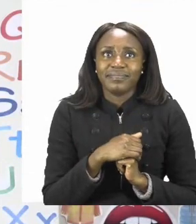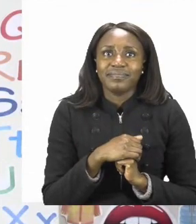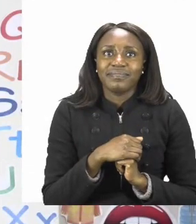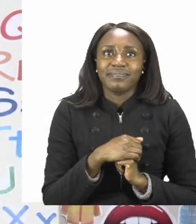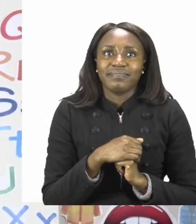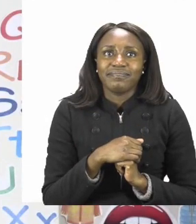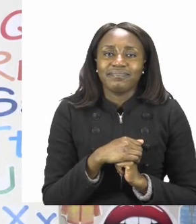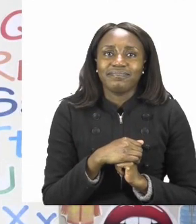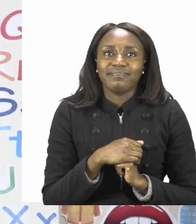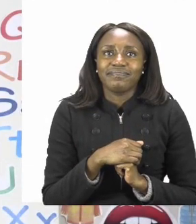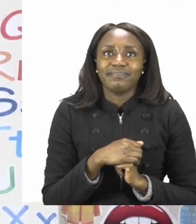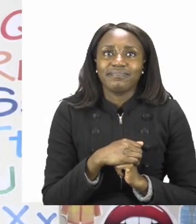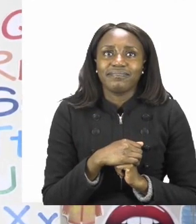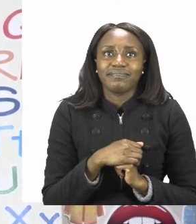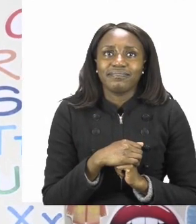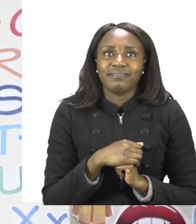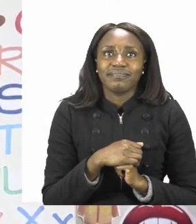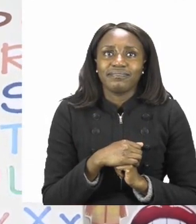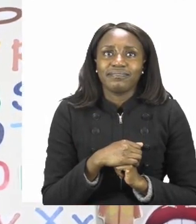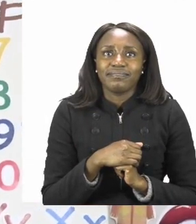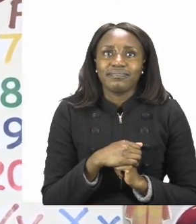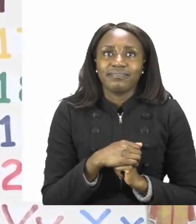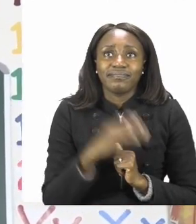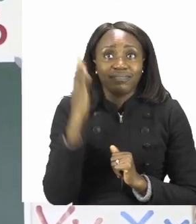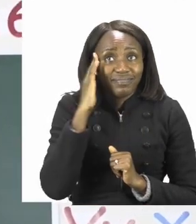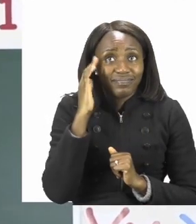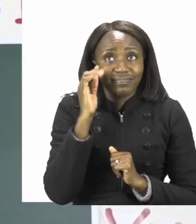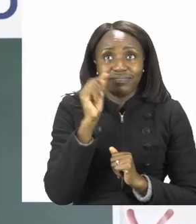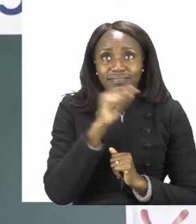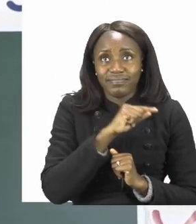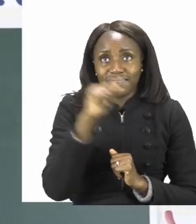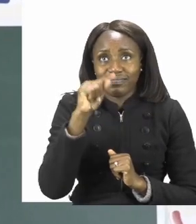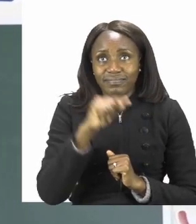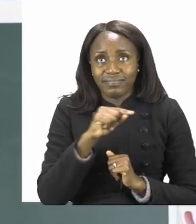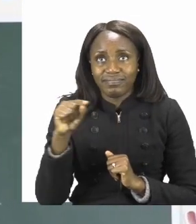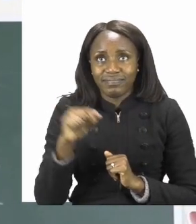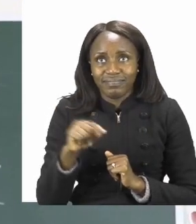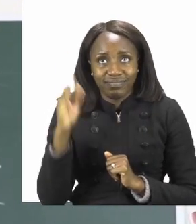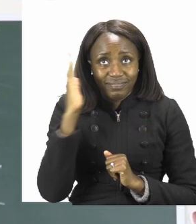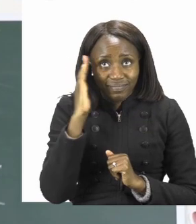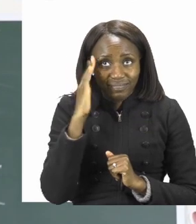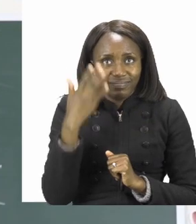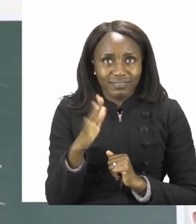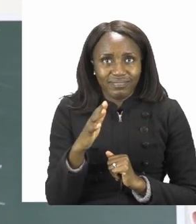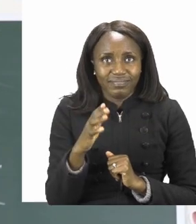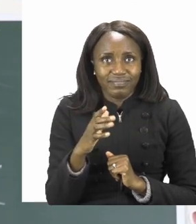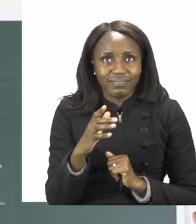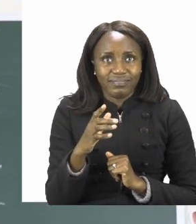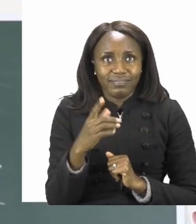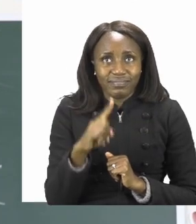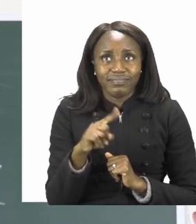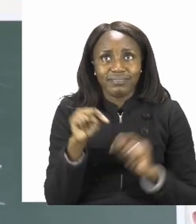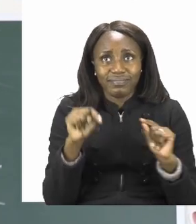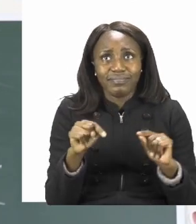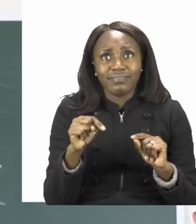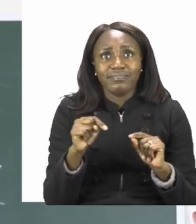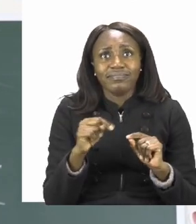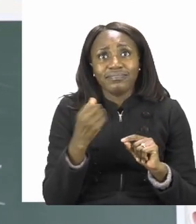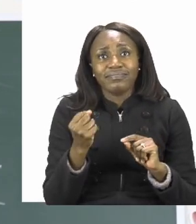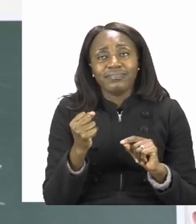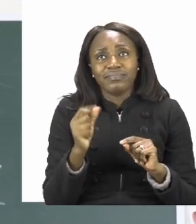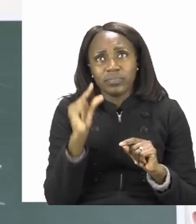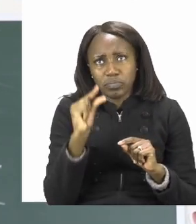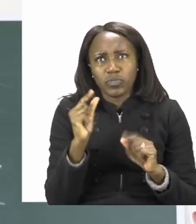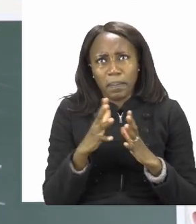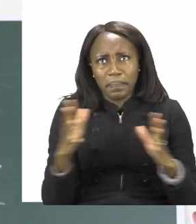together. Now I know you already know the zigzag pattern, but sometimes we have big zigzag and small